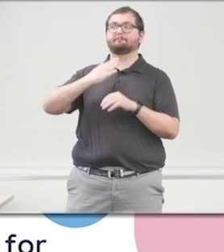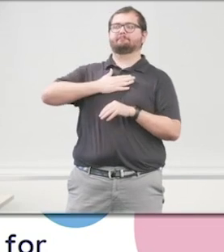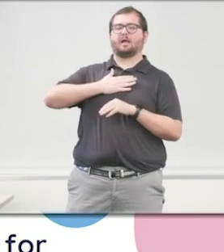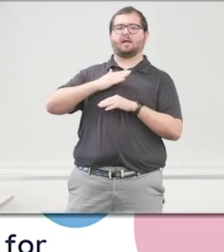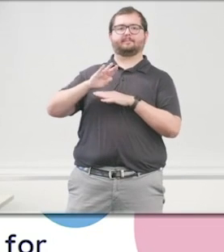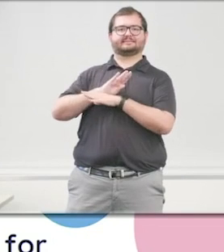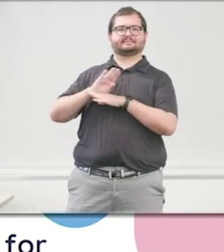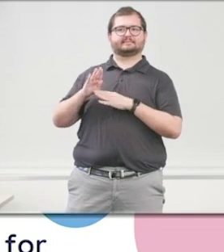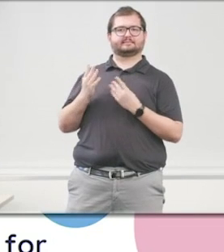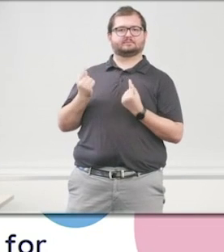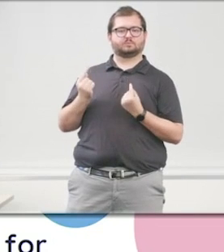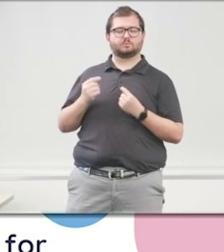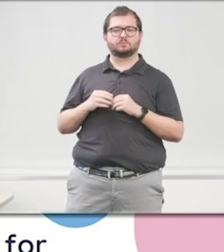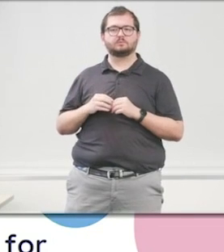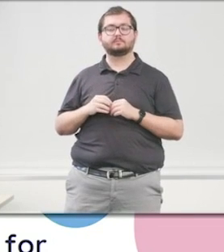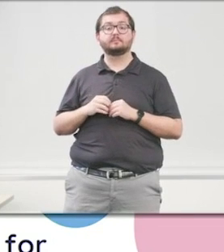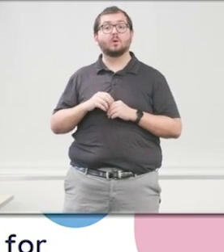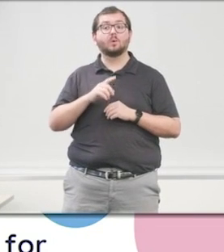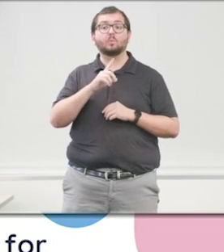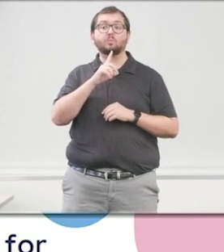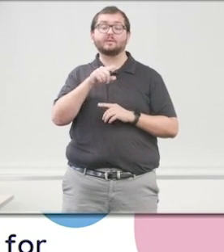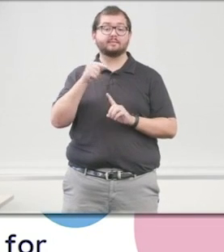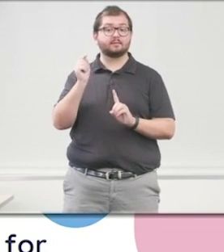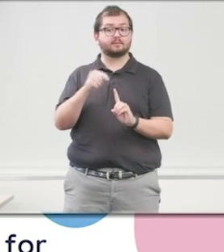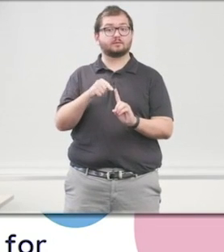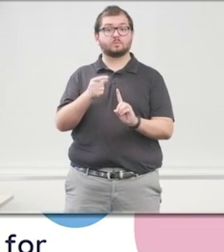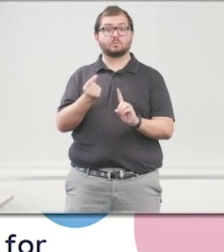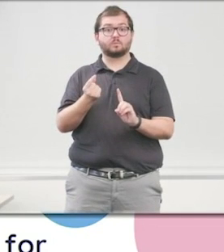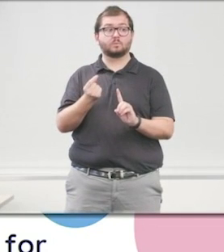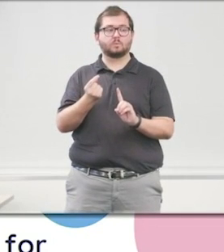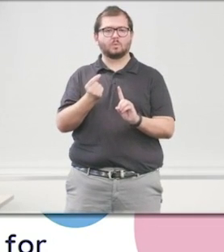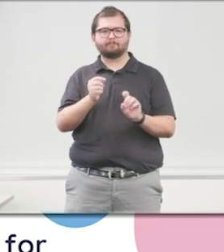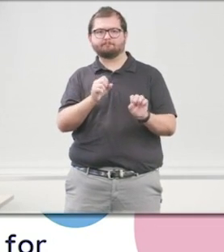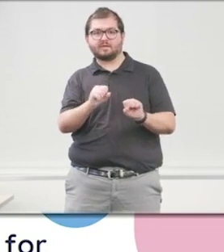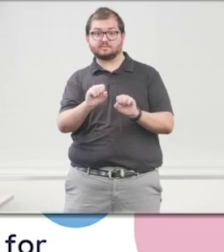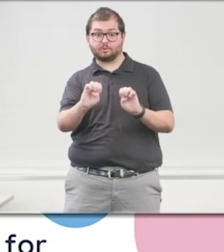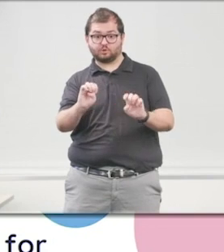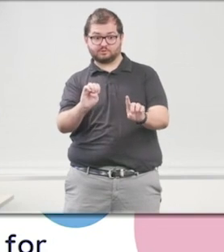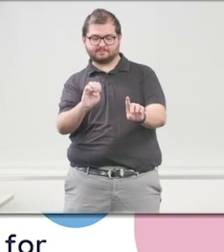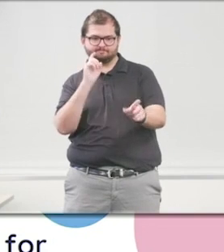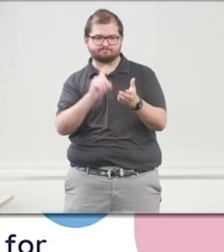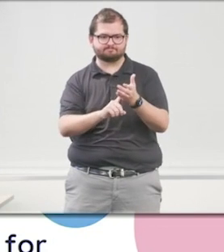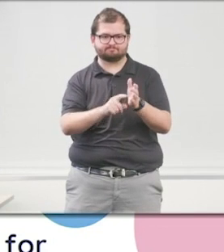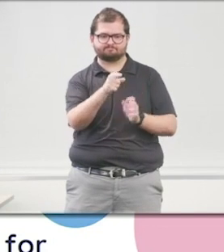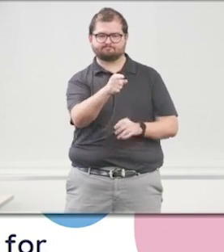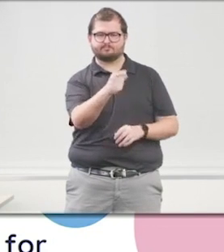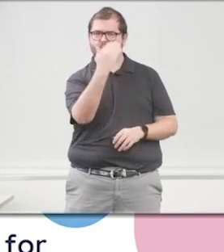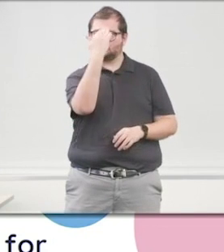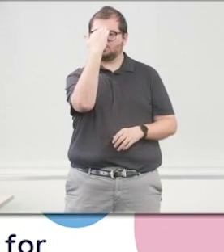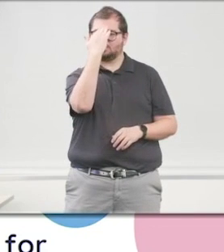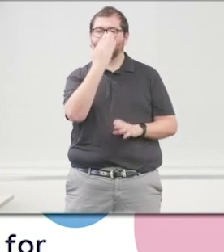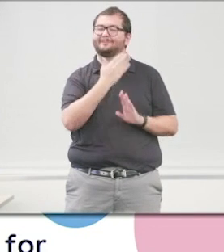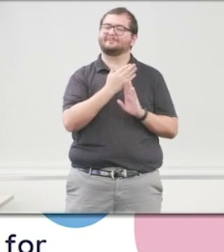But you wanna find those potential emergencies and identify them before they